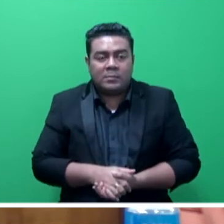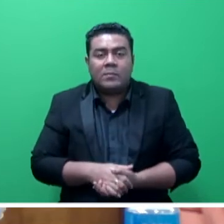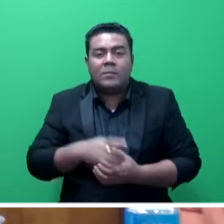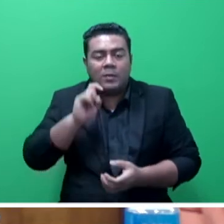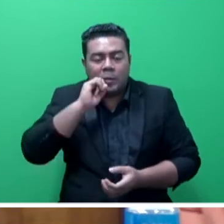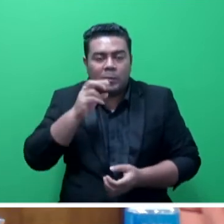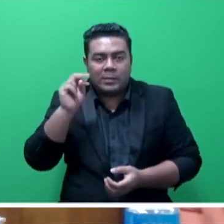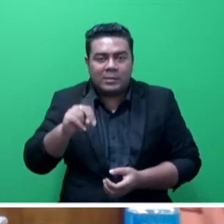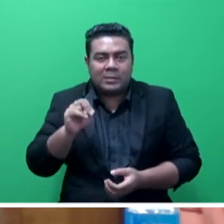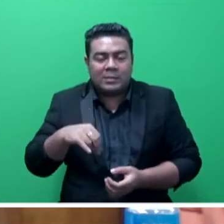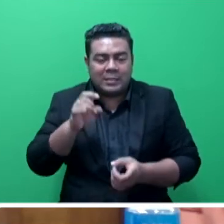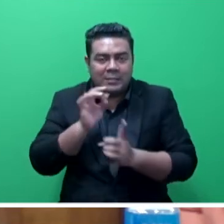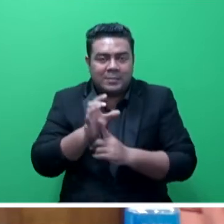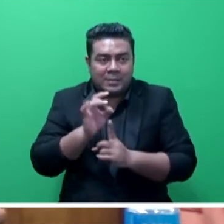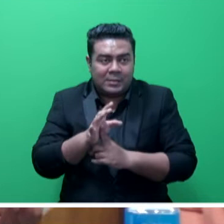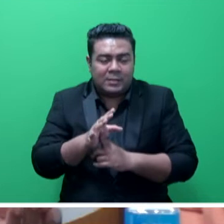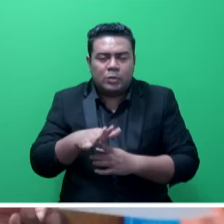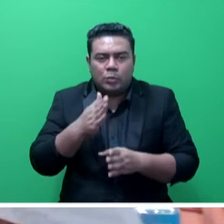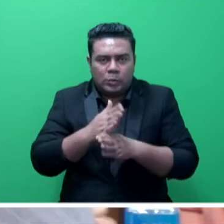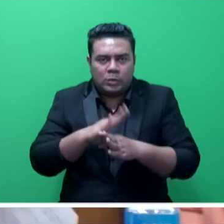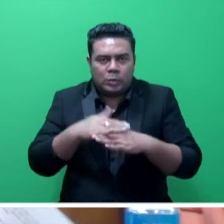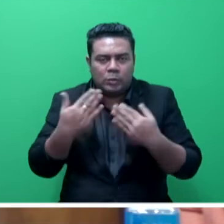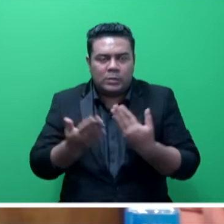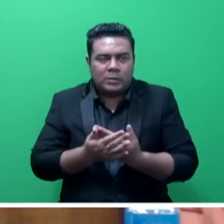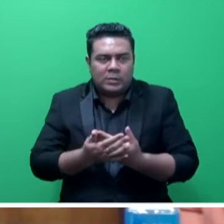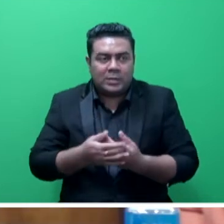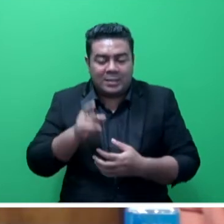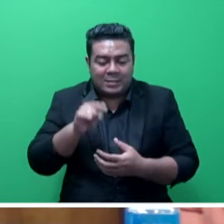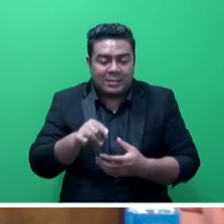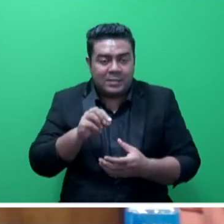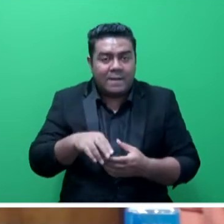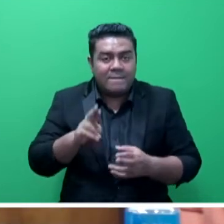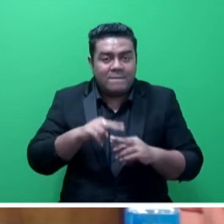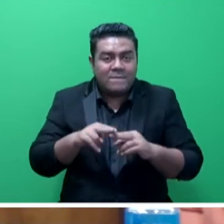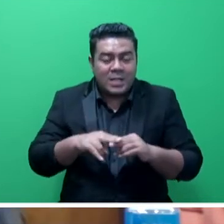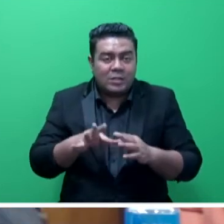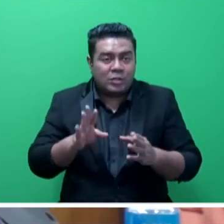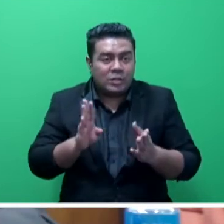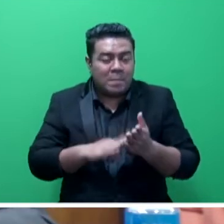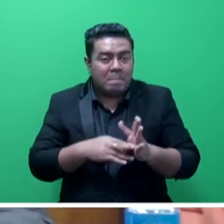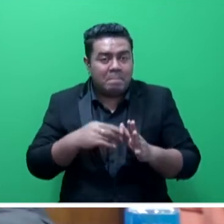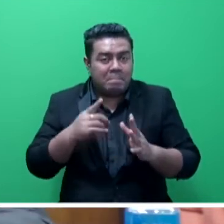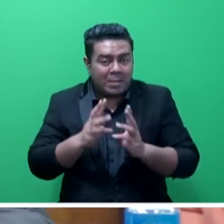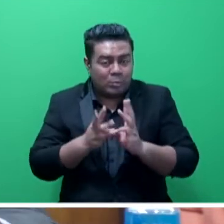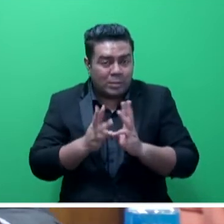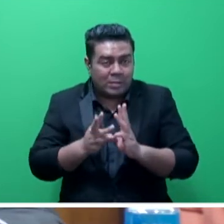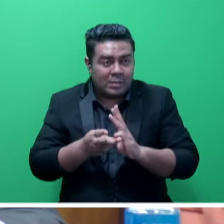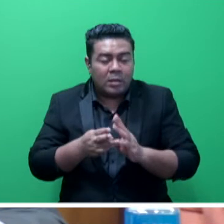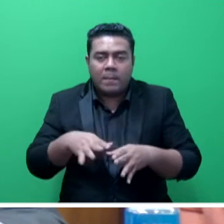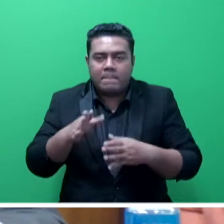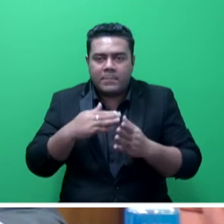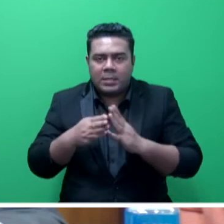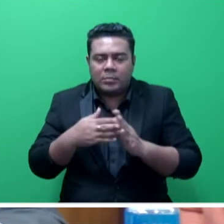require a range of specialists to work together. In this regard, the Fiji Met is working with the National Disaster Management